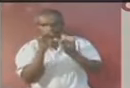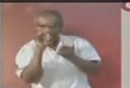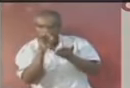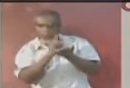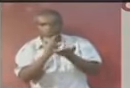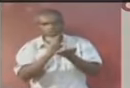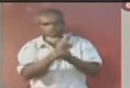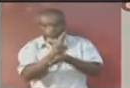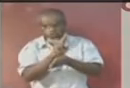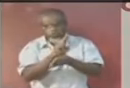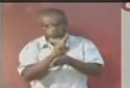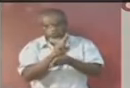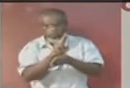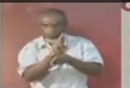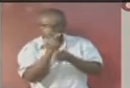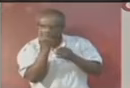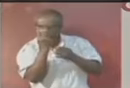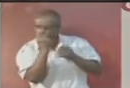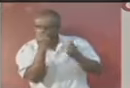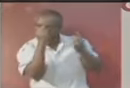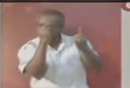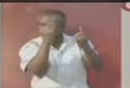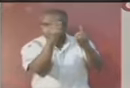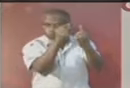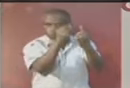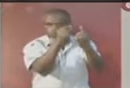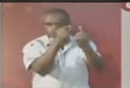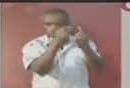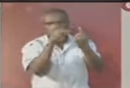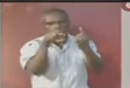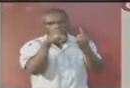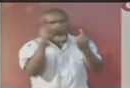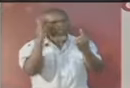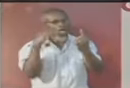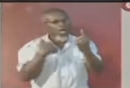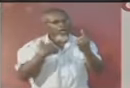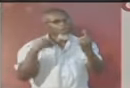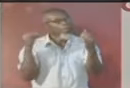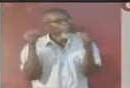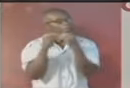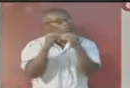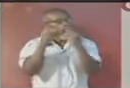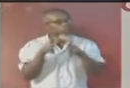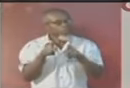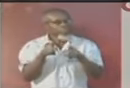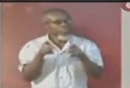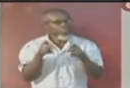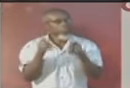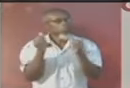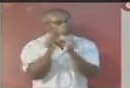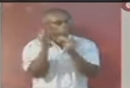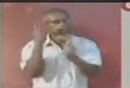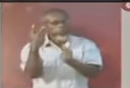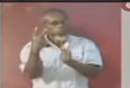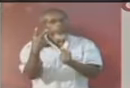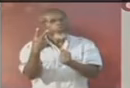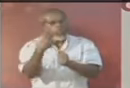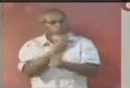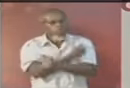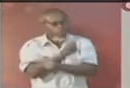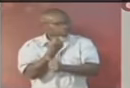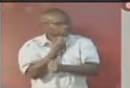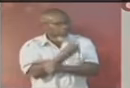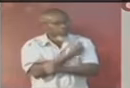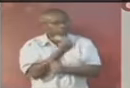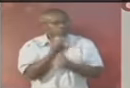of schedule a much larger group of people with 2 vaccines, which will benefit the country. I think the benefits far